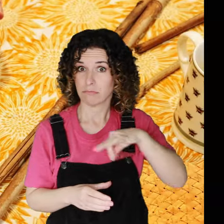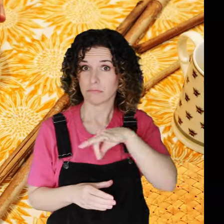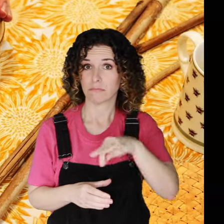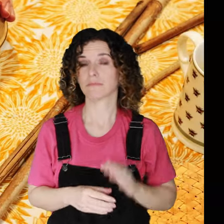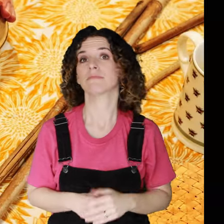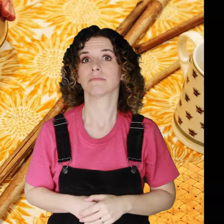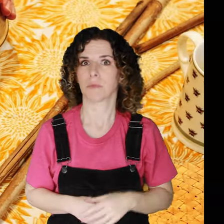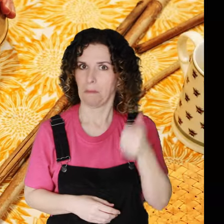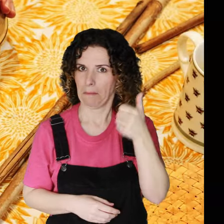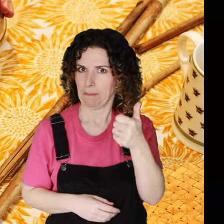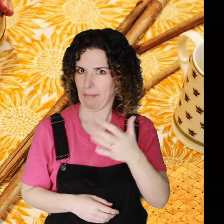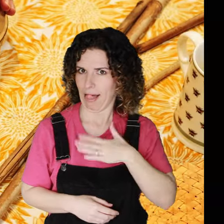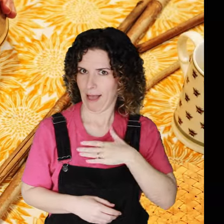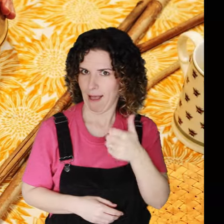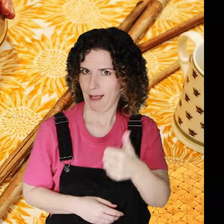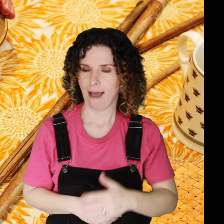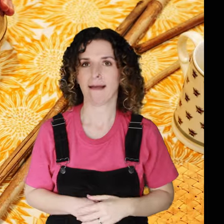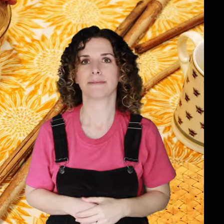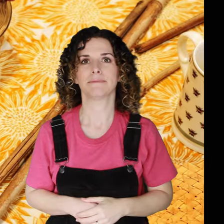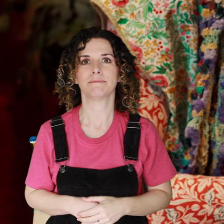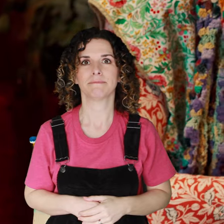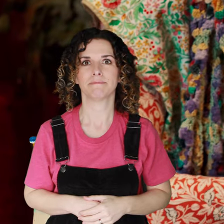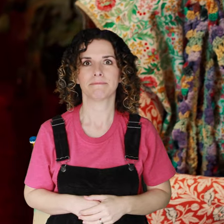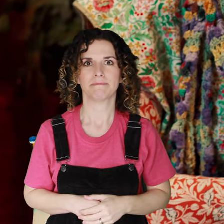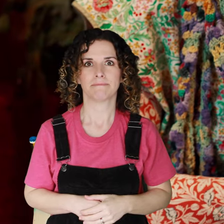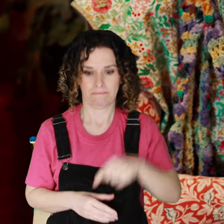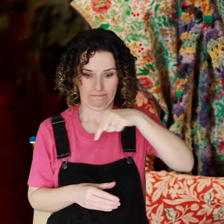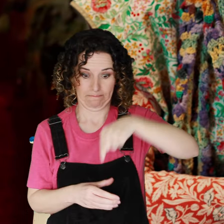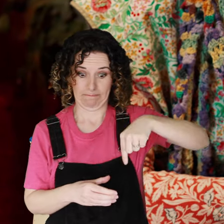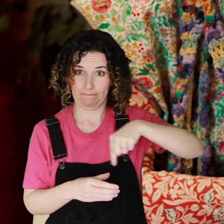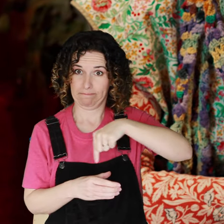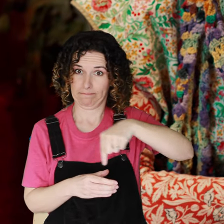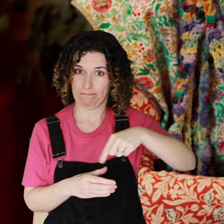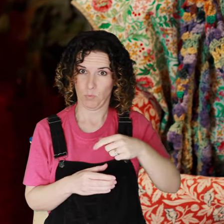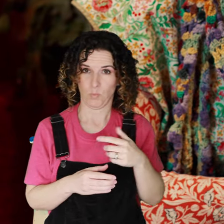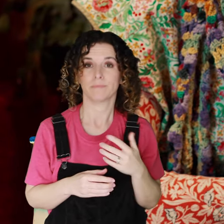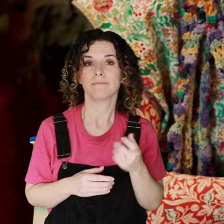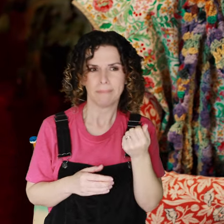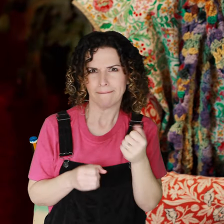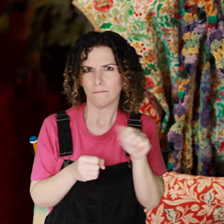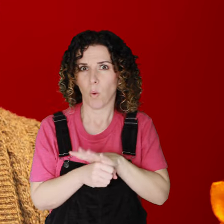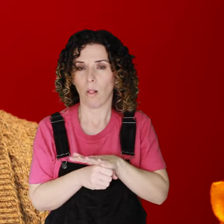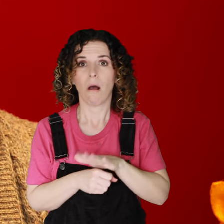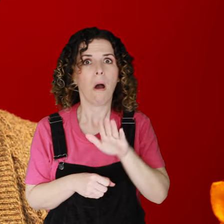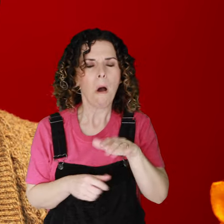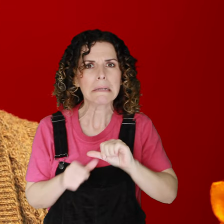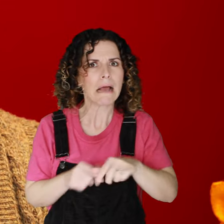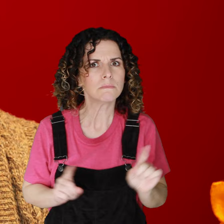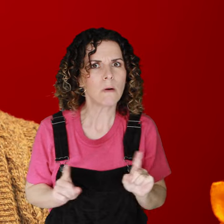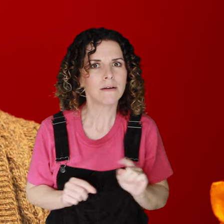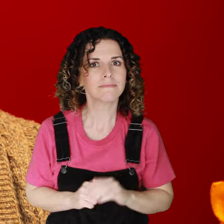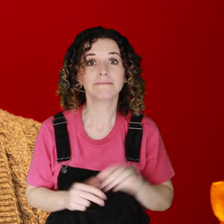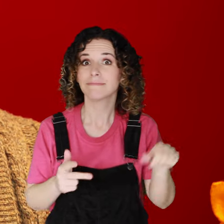They're good, Bert. I like those. Until they're quite full. Right. What's the next step? Step